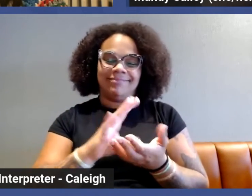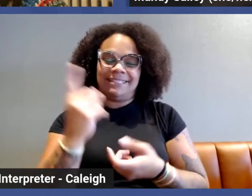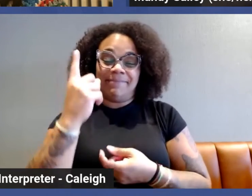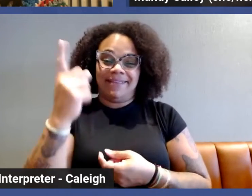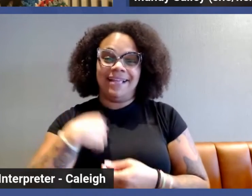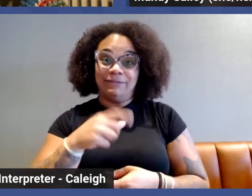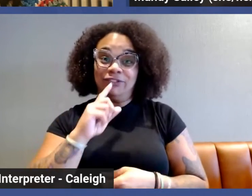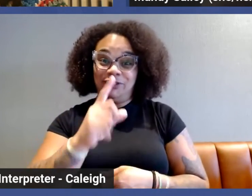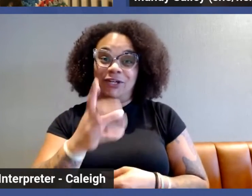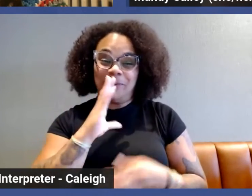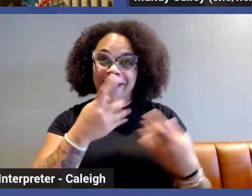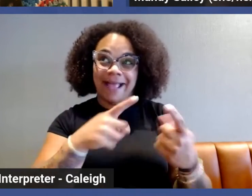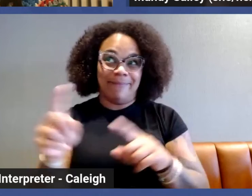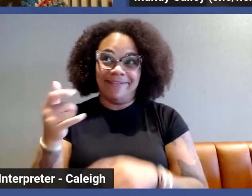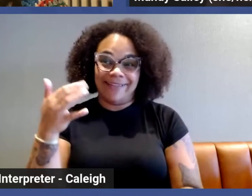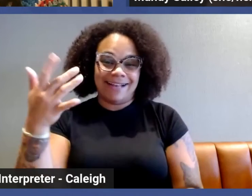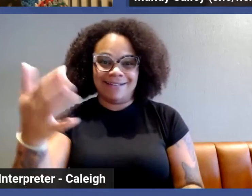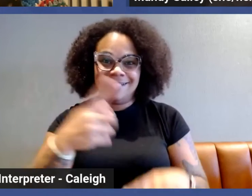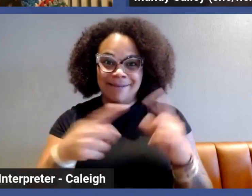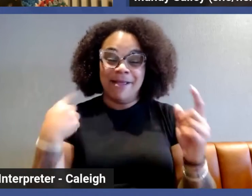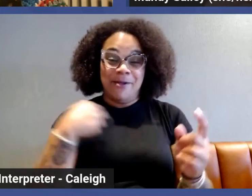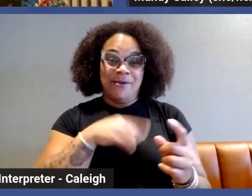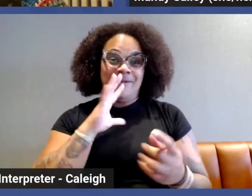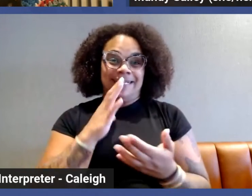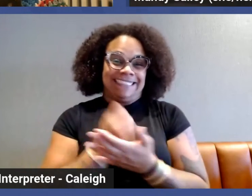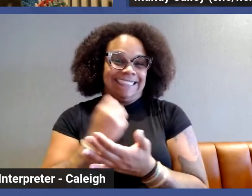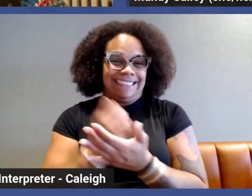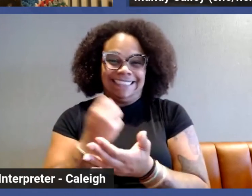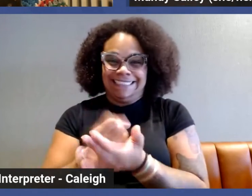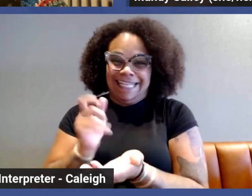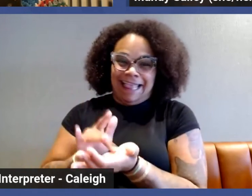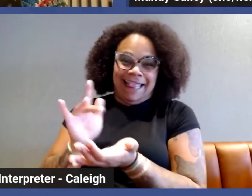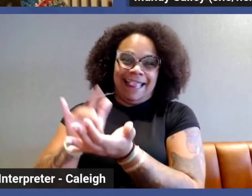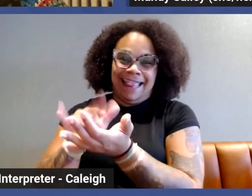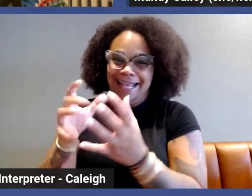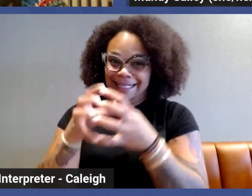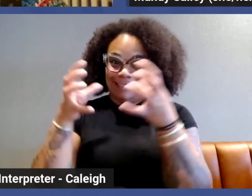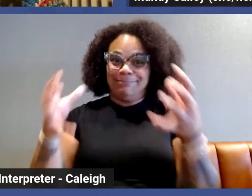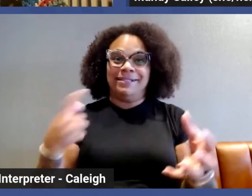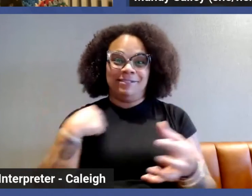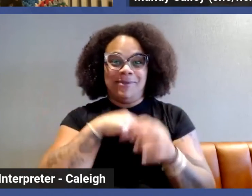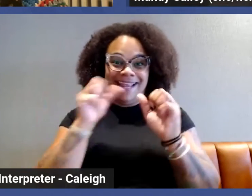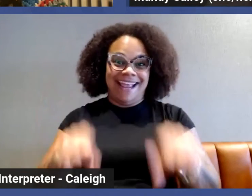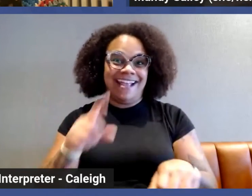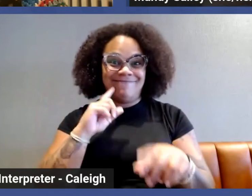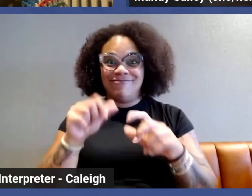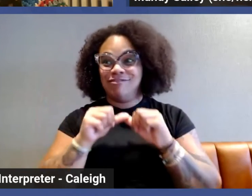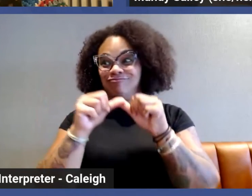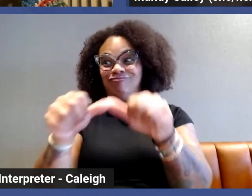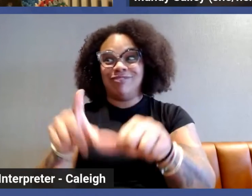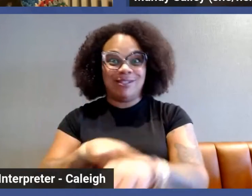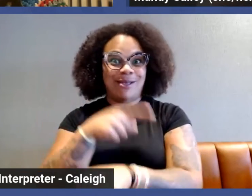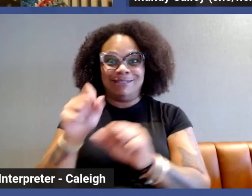it's happening. But listen, we're gonna get as much from these platforms for as long as we can.